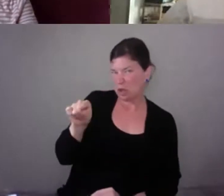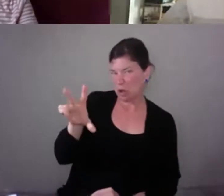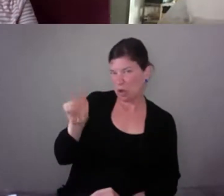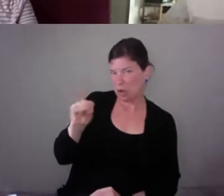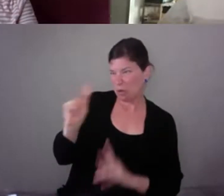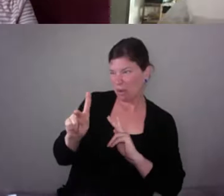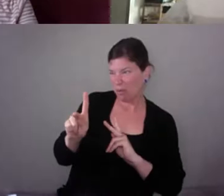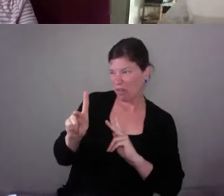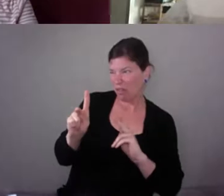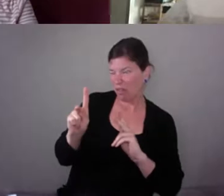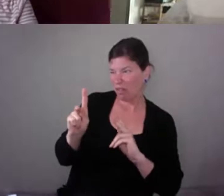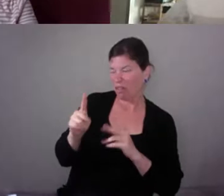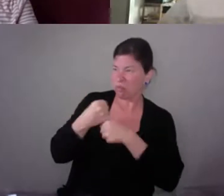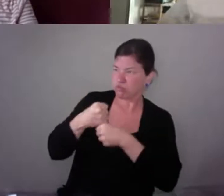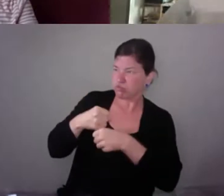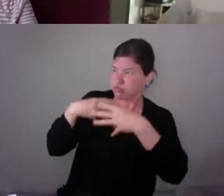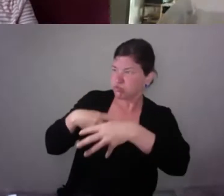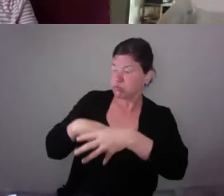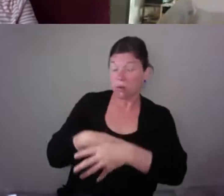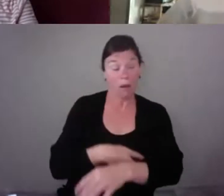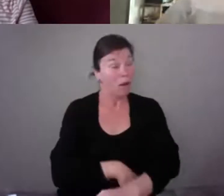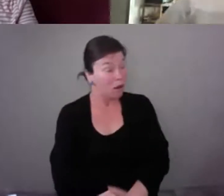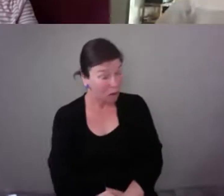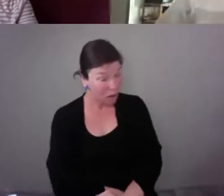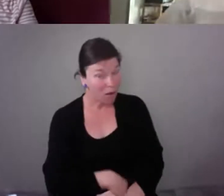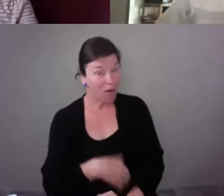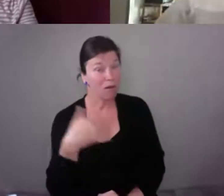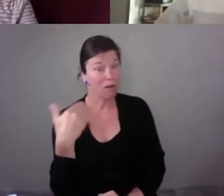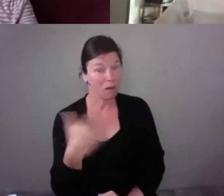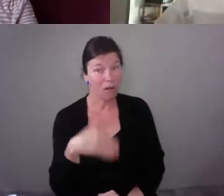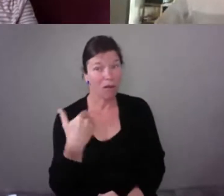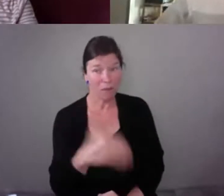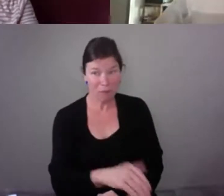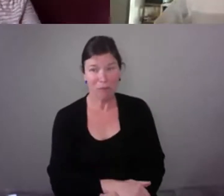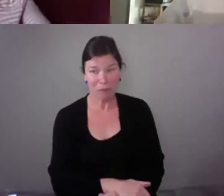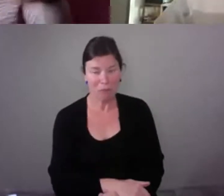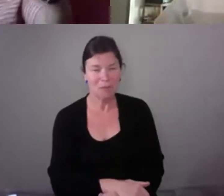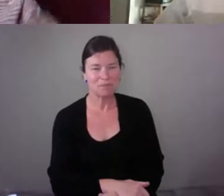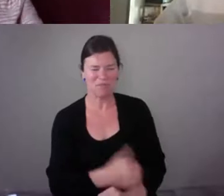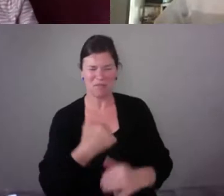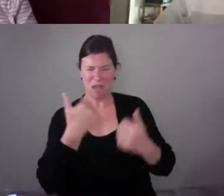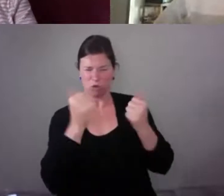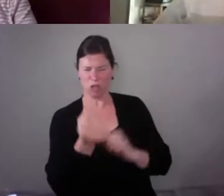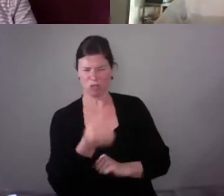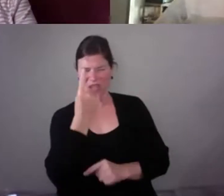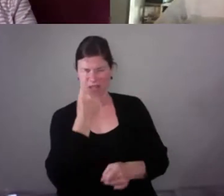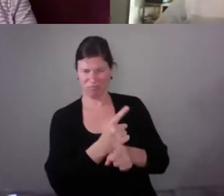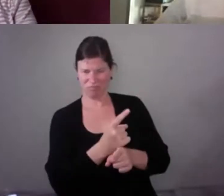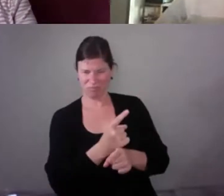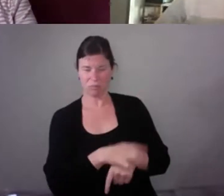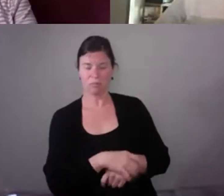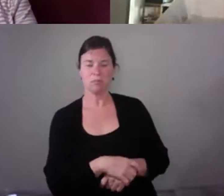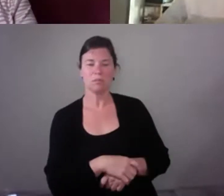Wow. So you had they were so let me just see if I get this right. They were concerned about you